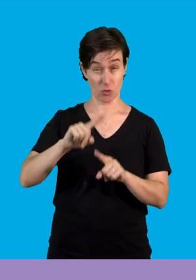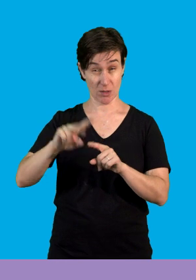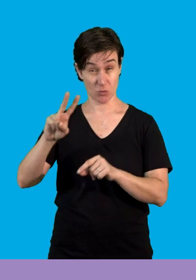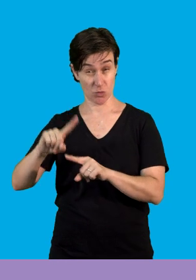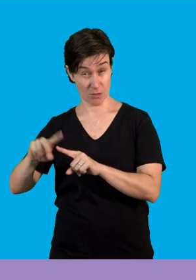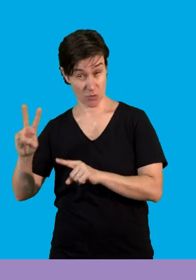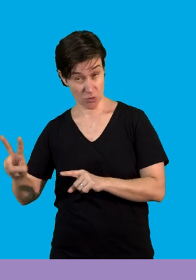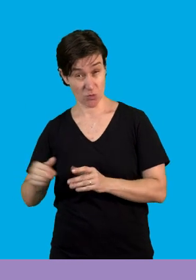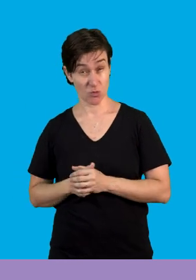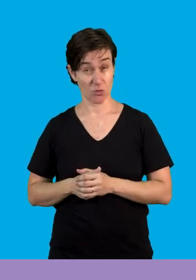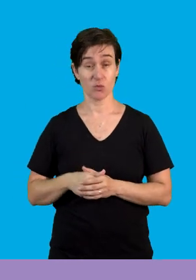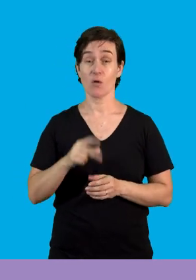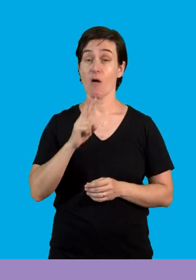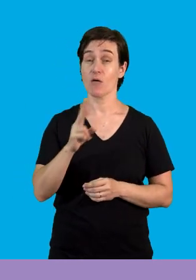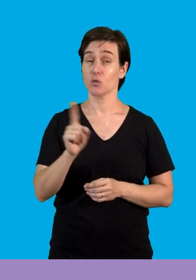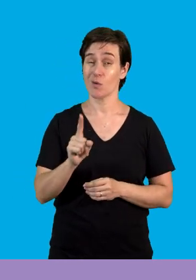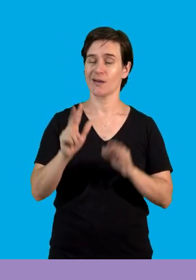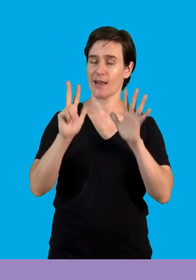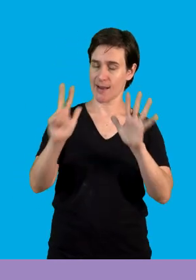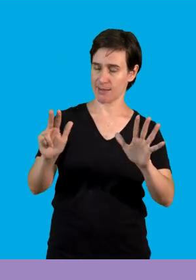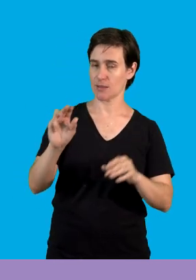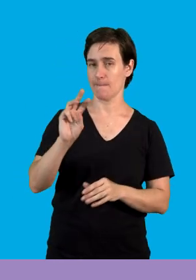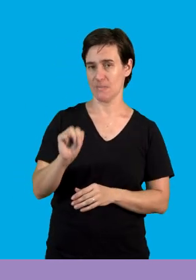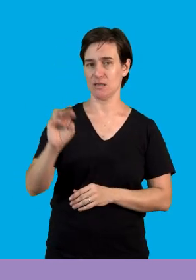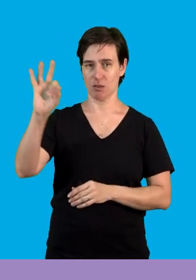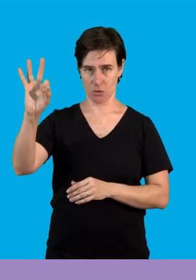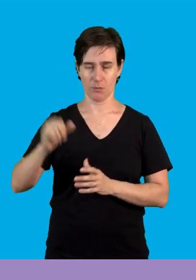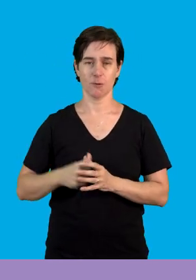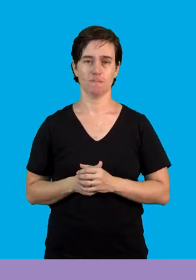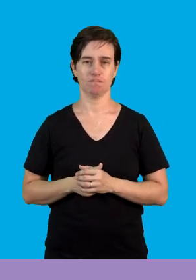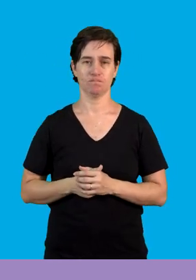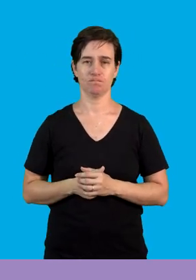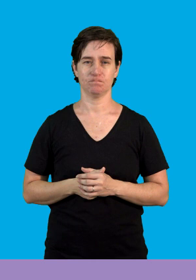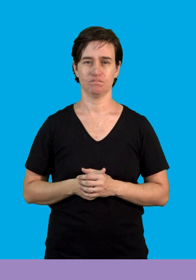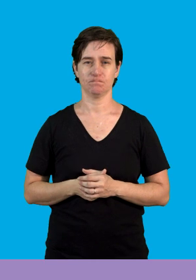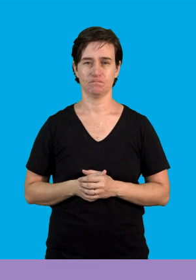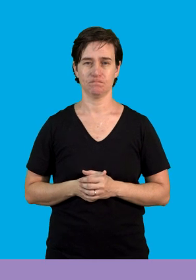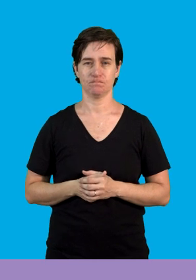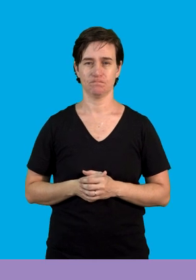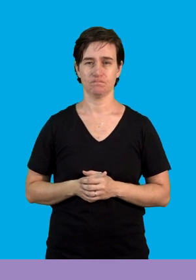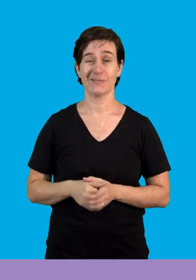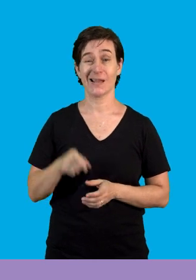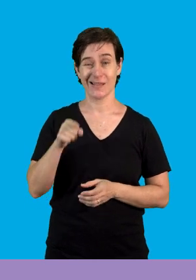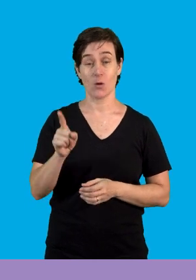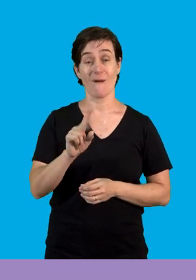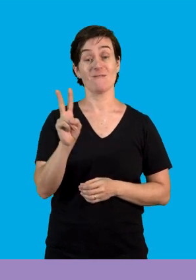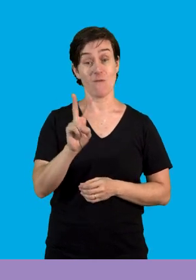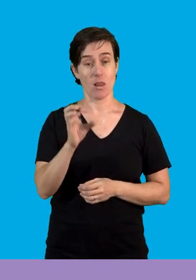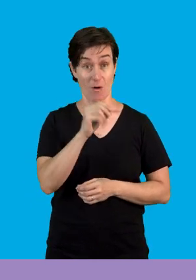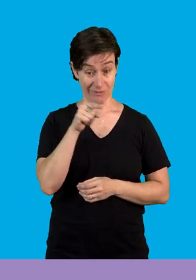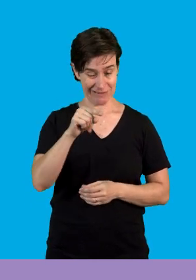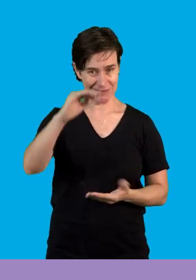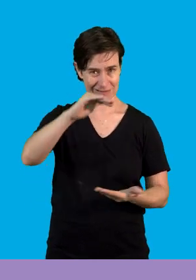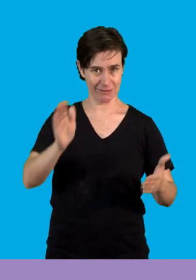an answer of 8 meters cubed. And of course, that is now the volume